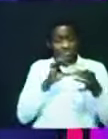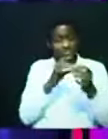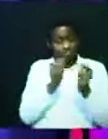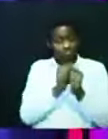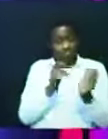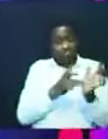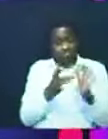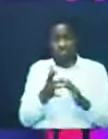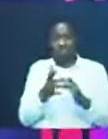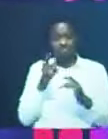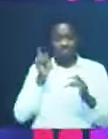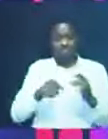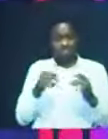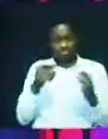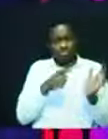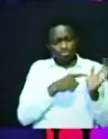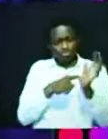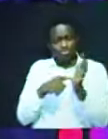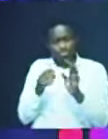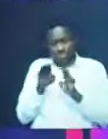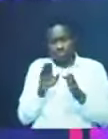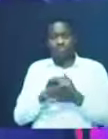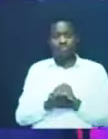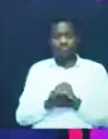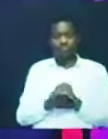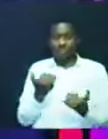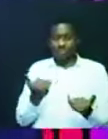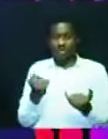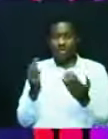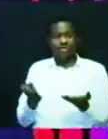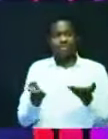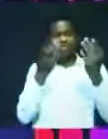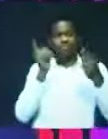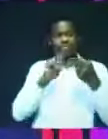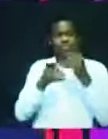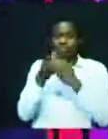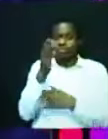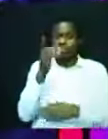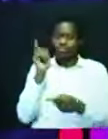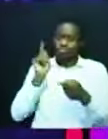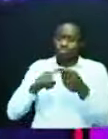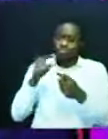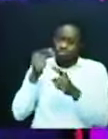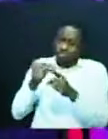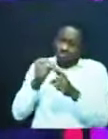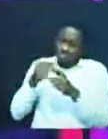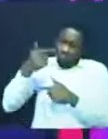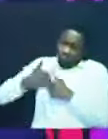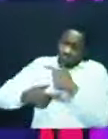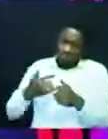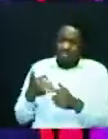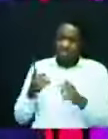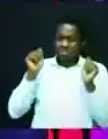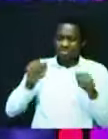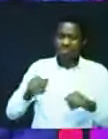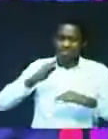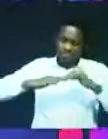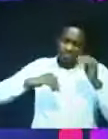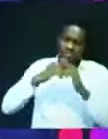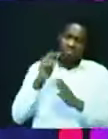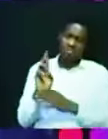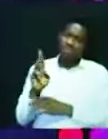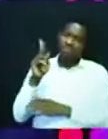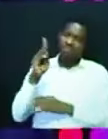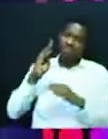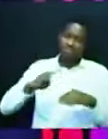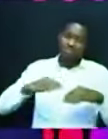Now I commit you to God. Afei me de mu se onyango to the word of His grace, which is able to build you up enu ne betumi di mu asi ho